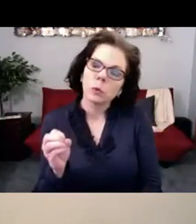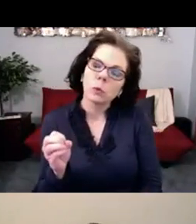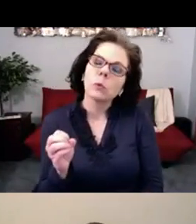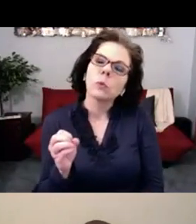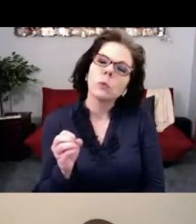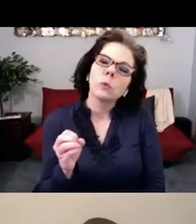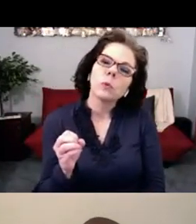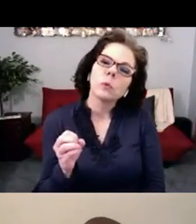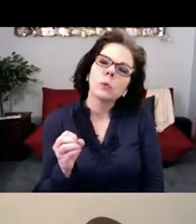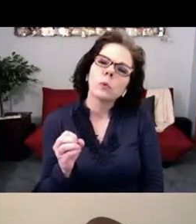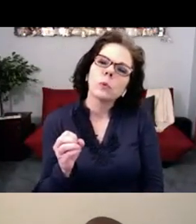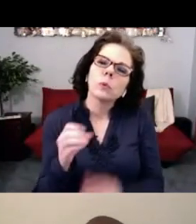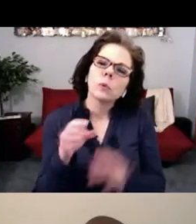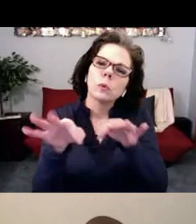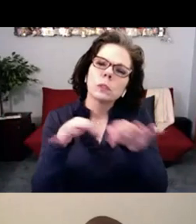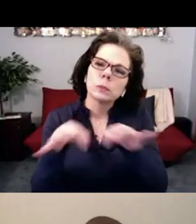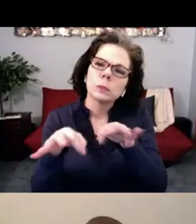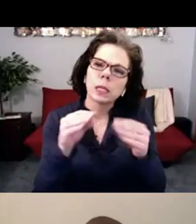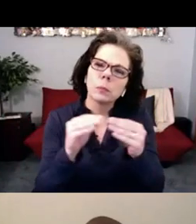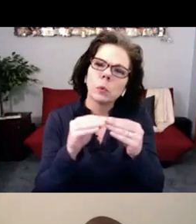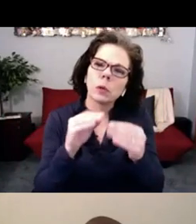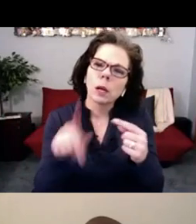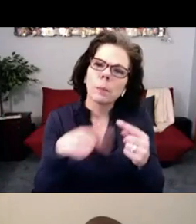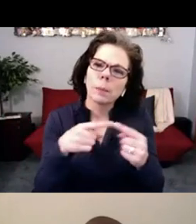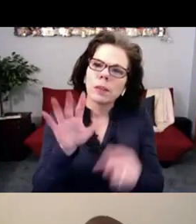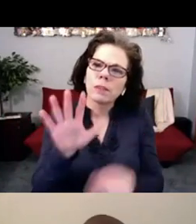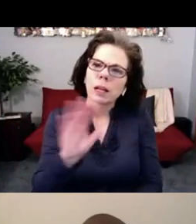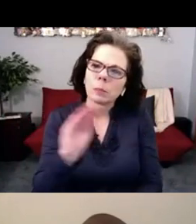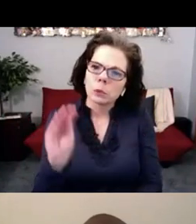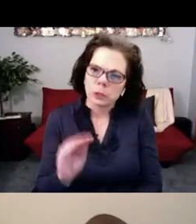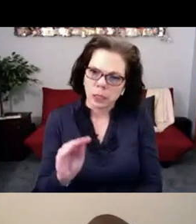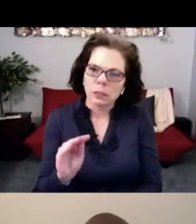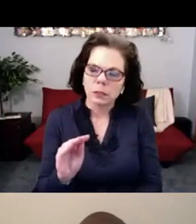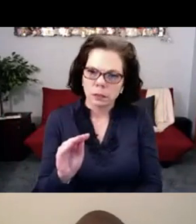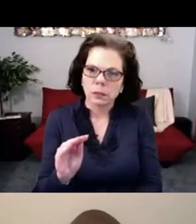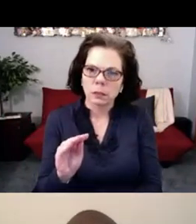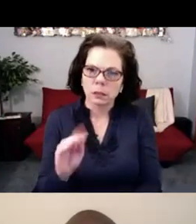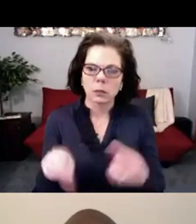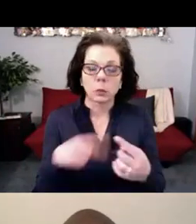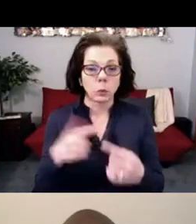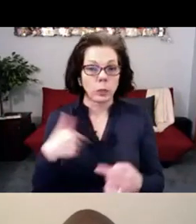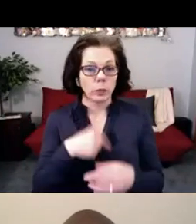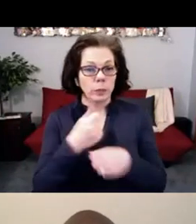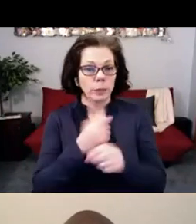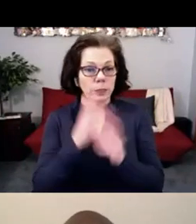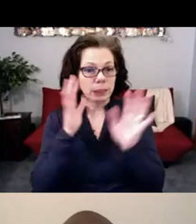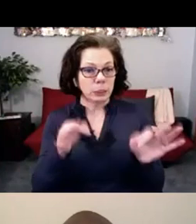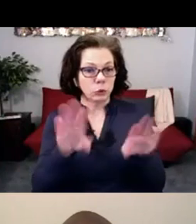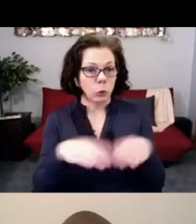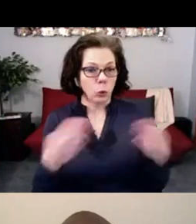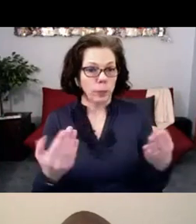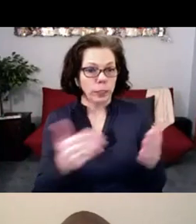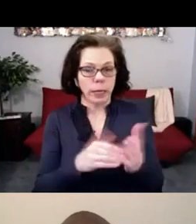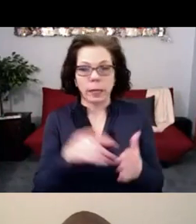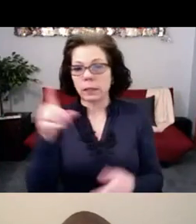the 5% threshold, which was something that we had discussed earlier when making our reopening plan. Yeah, if you could, perhaps bring